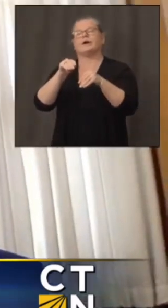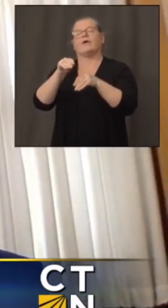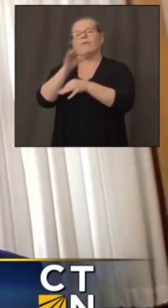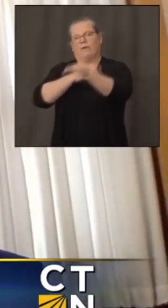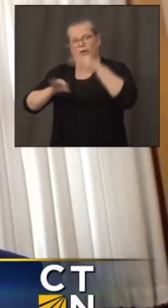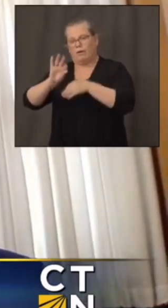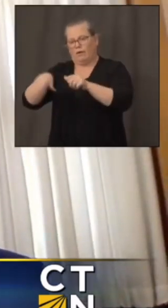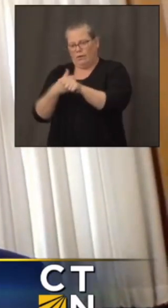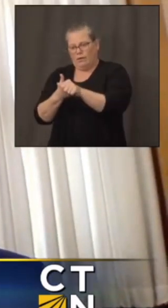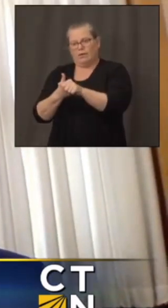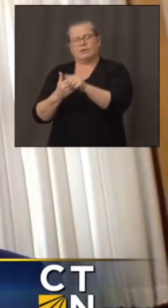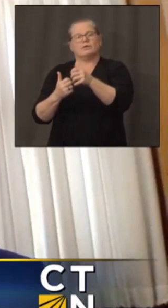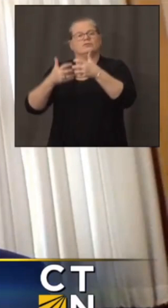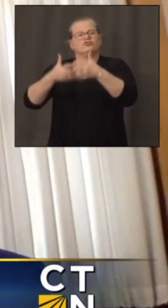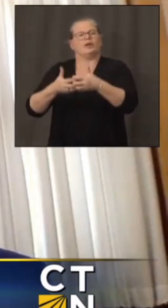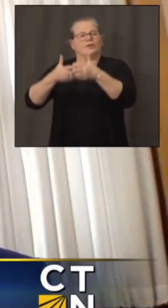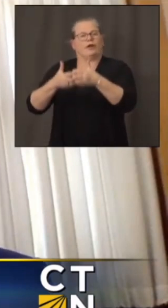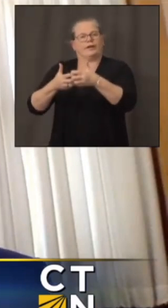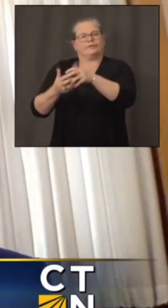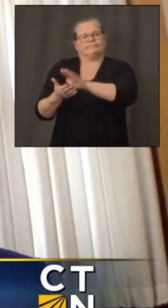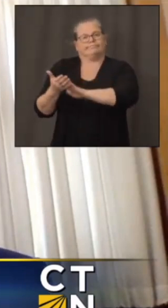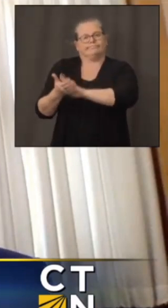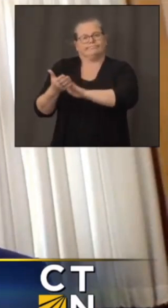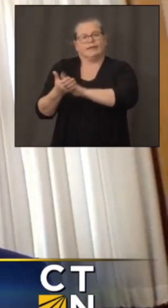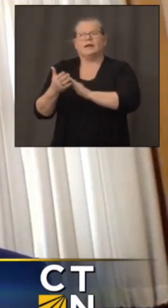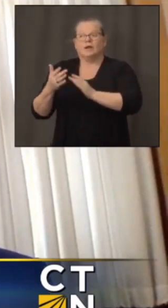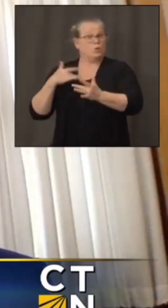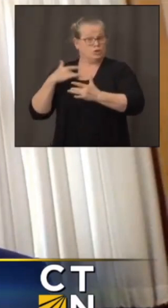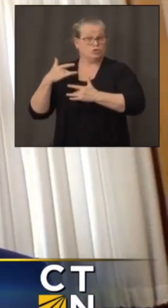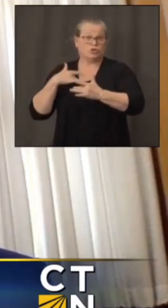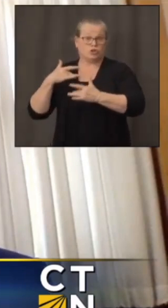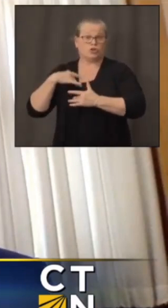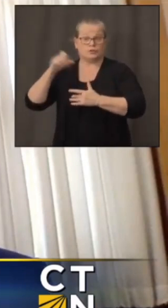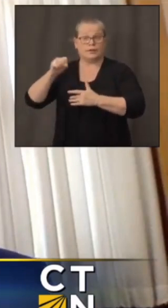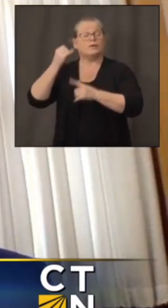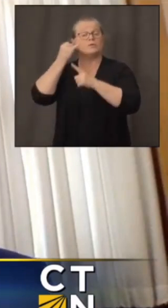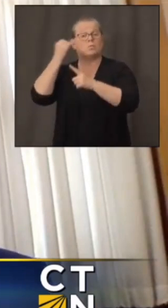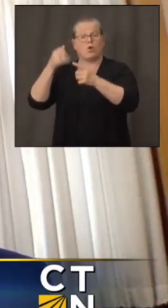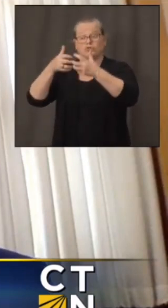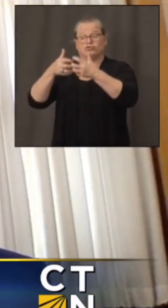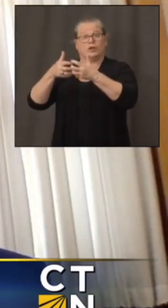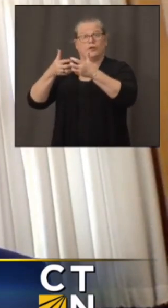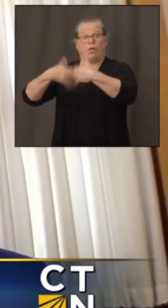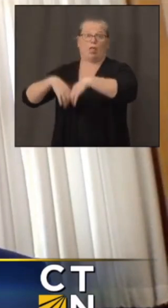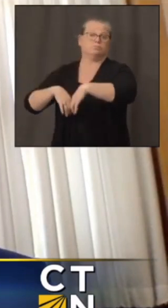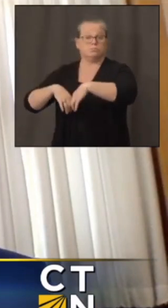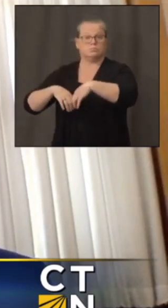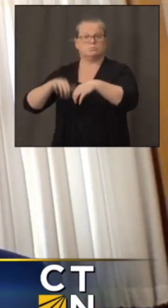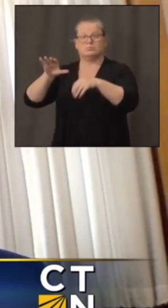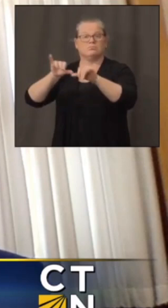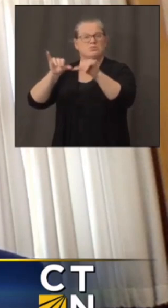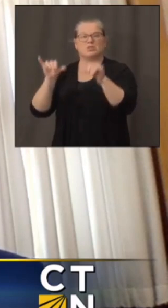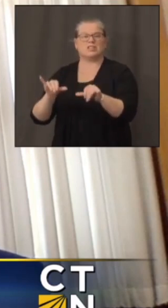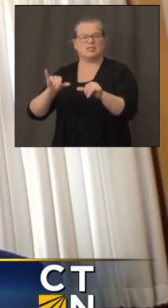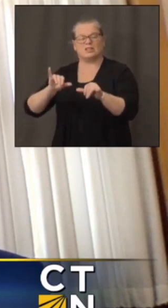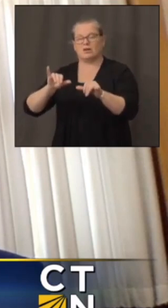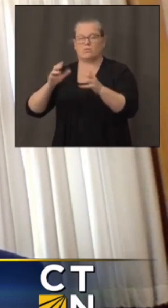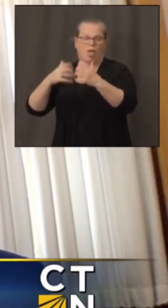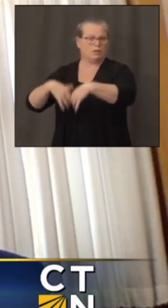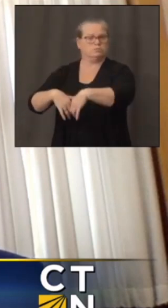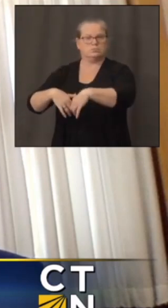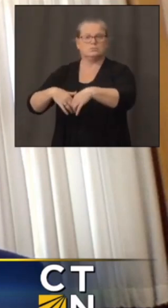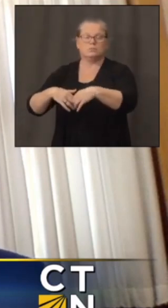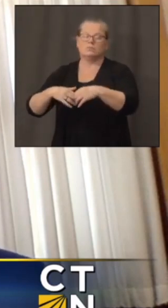is on backup. So we are concerned about that. If that generator were to fail, that would kick down their systems and could potentially impact